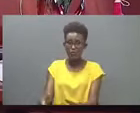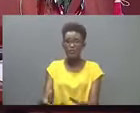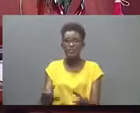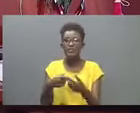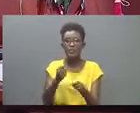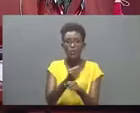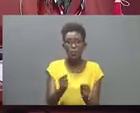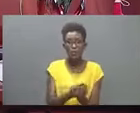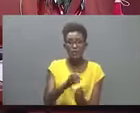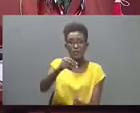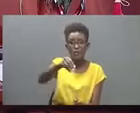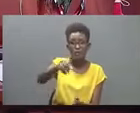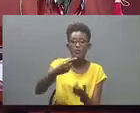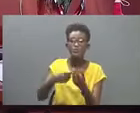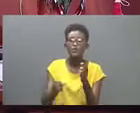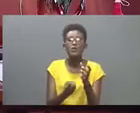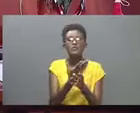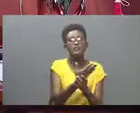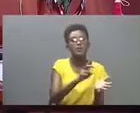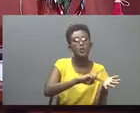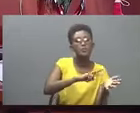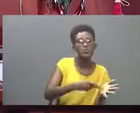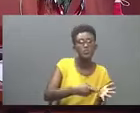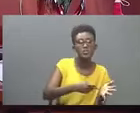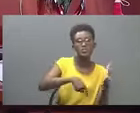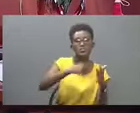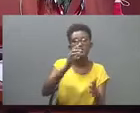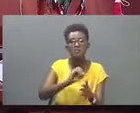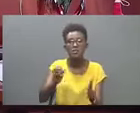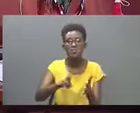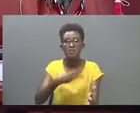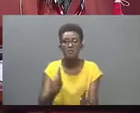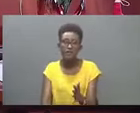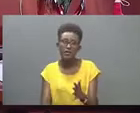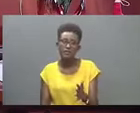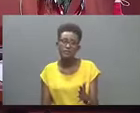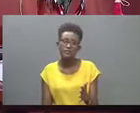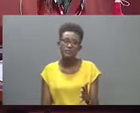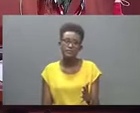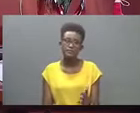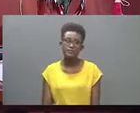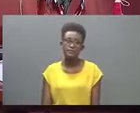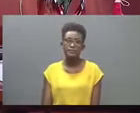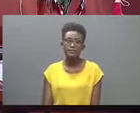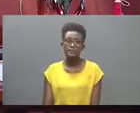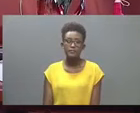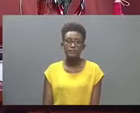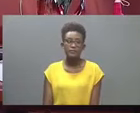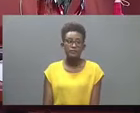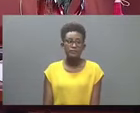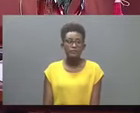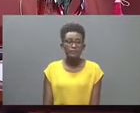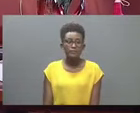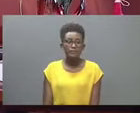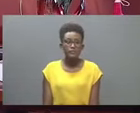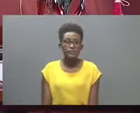problem project not succeed. Imyuka mibi yari itegetse aho hantu yatumaga iyo mishinga itabasha